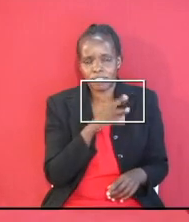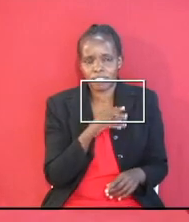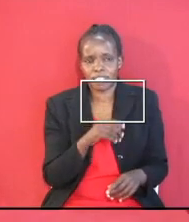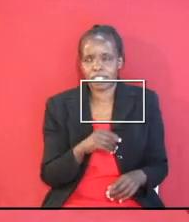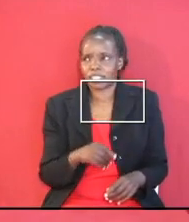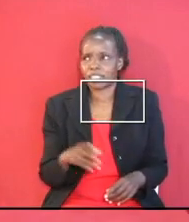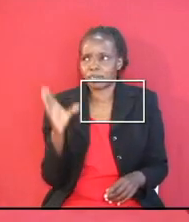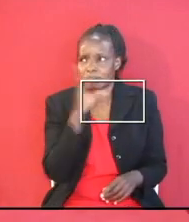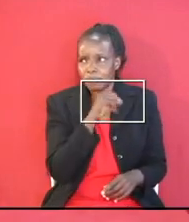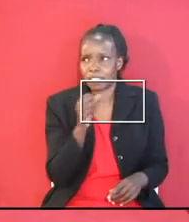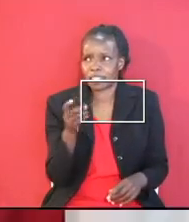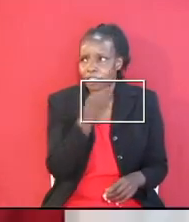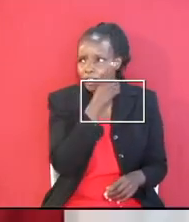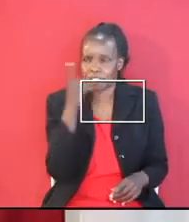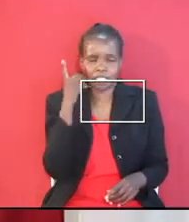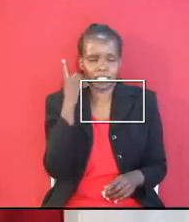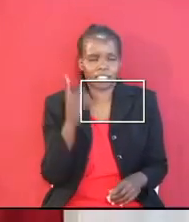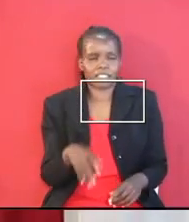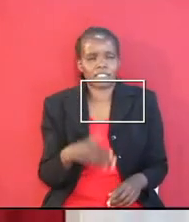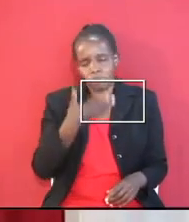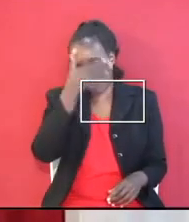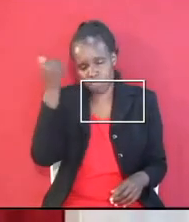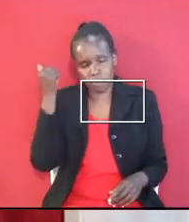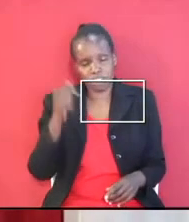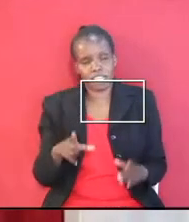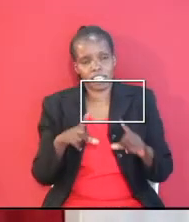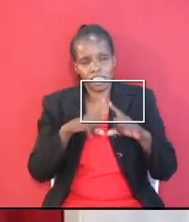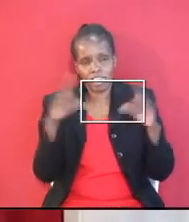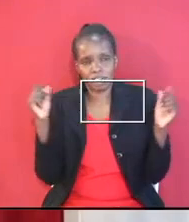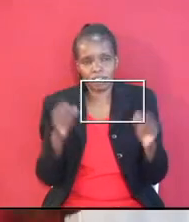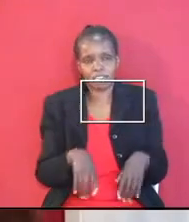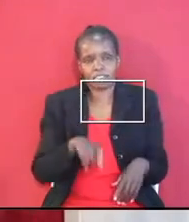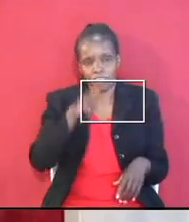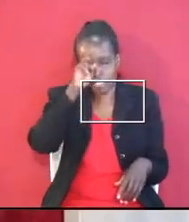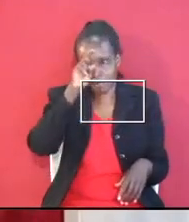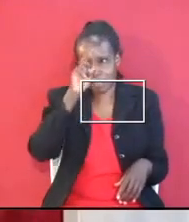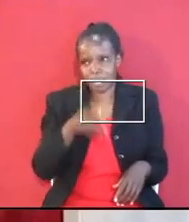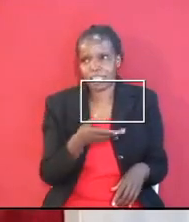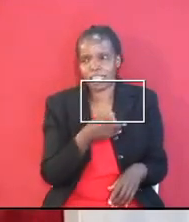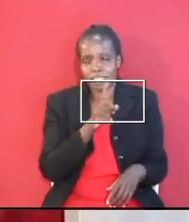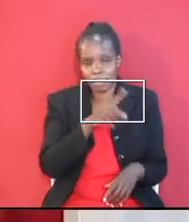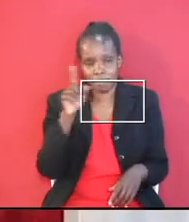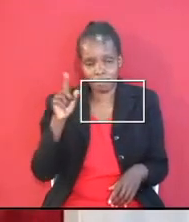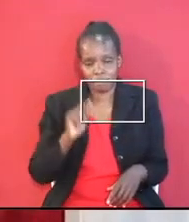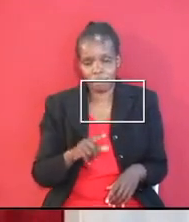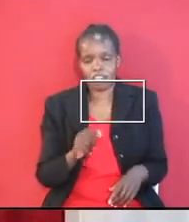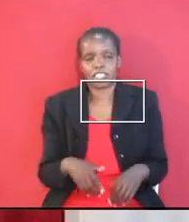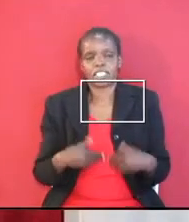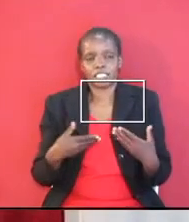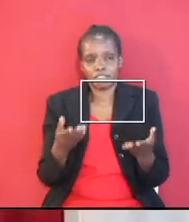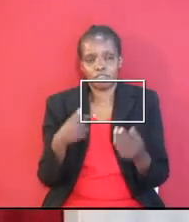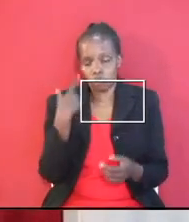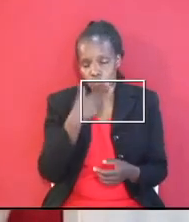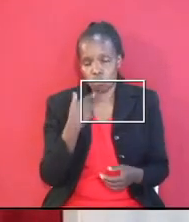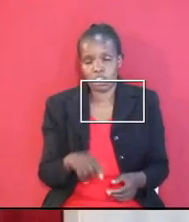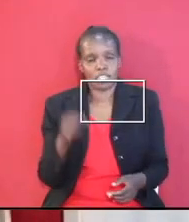he was in the wilderness too long until he forgot the language of the Egyptians. And therefore, he was given somebody who understood